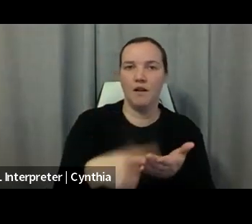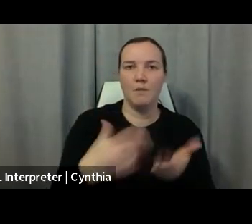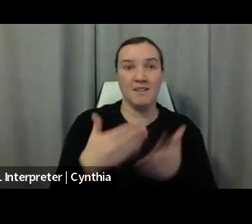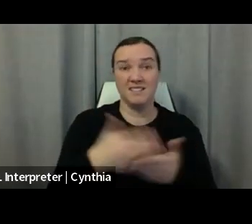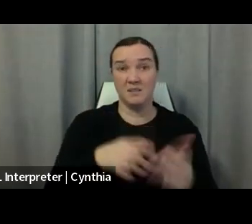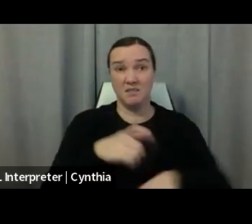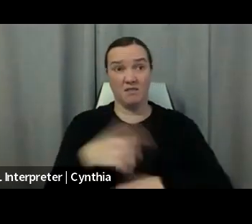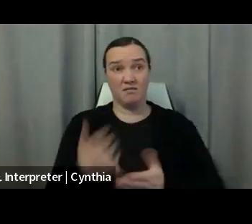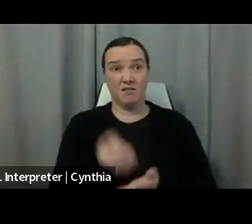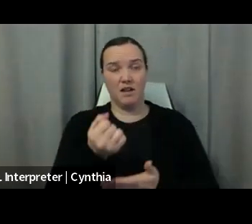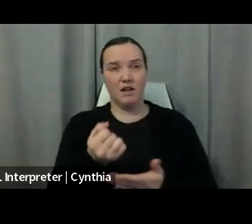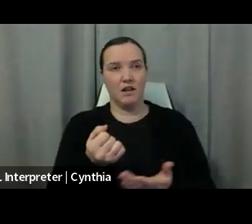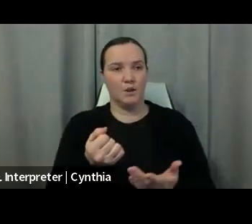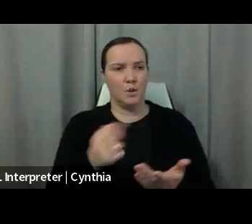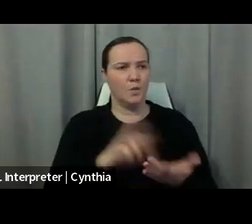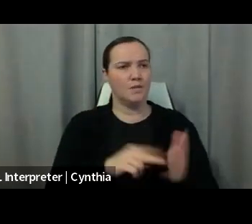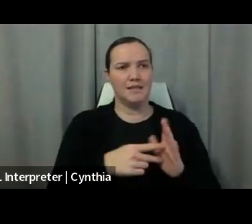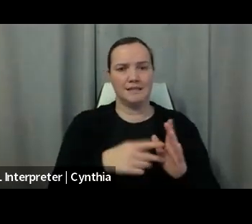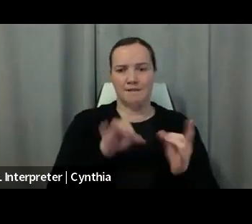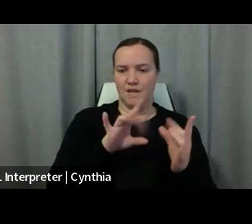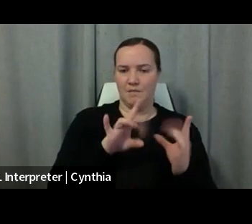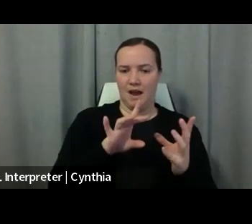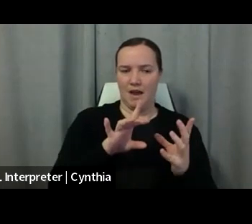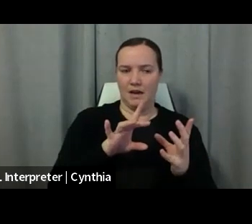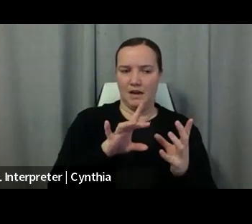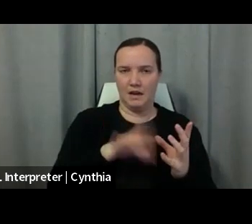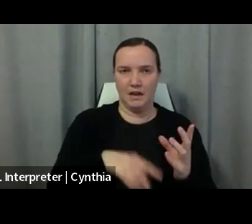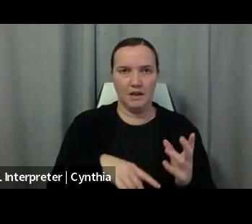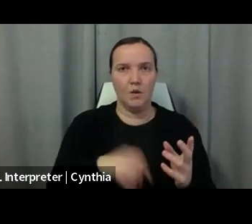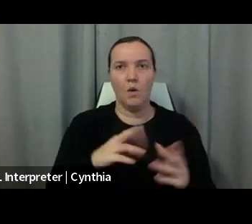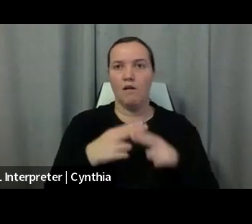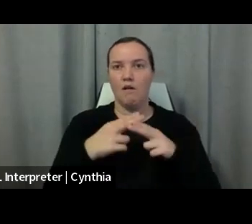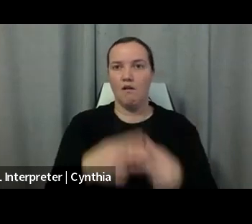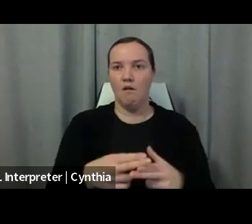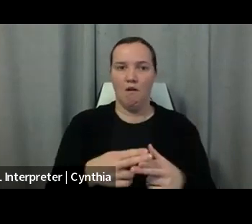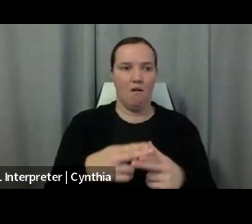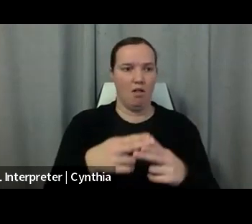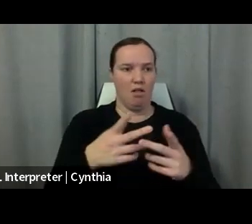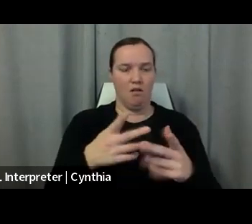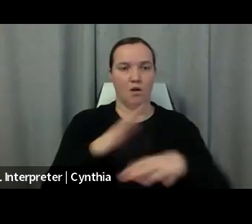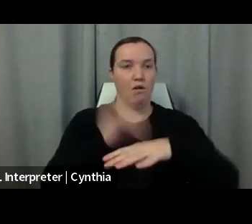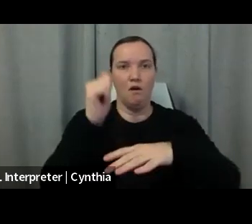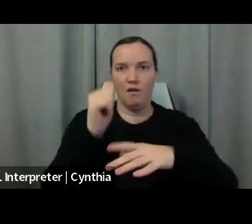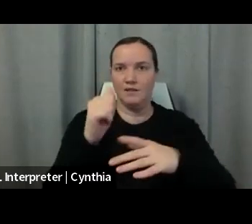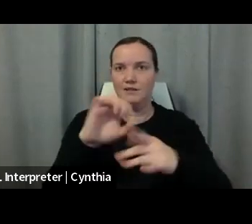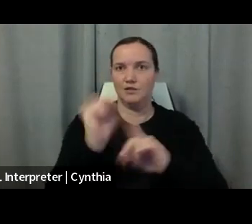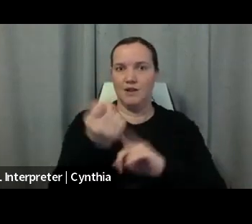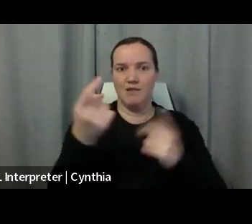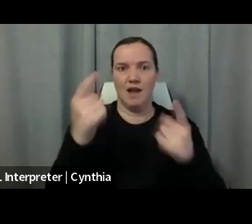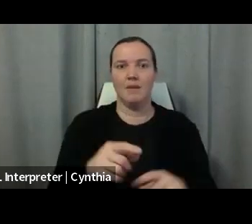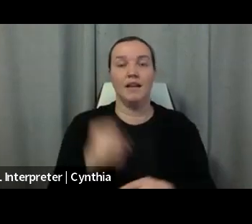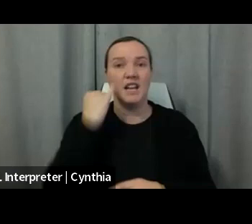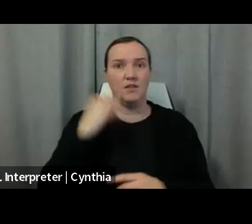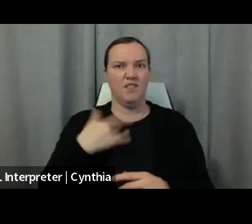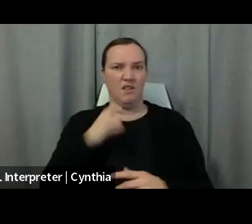for us to receive feedback, or to call an issue or name an issue that might be occurring in our space? And what does it mean when it's not comfortable? Or what does it mean